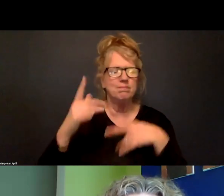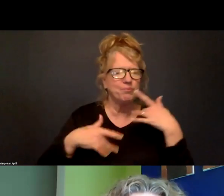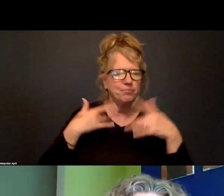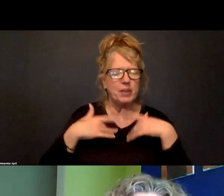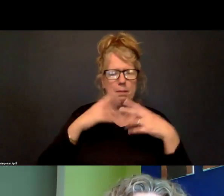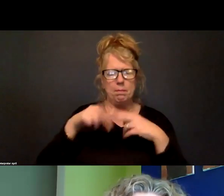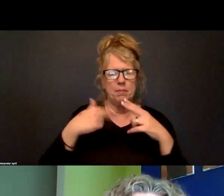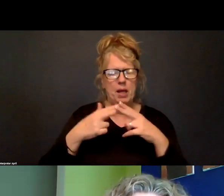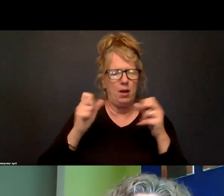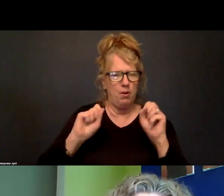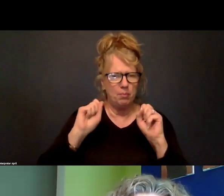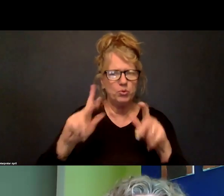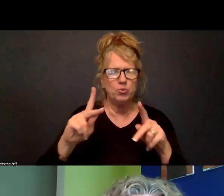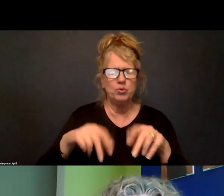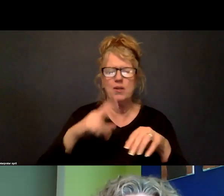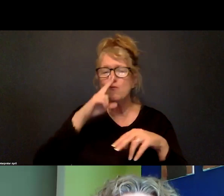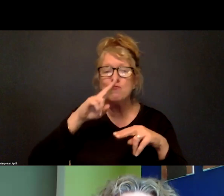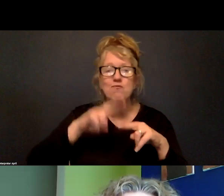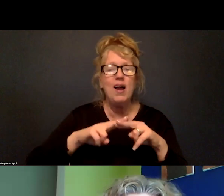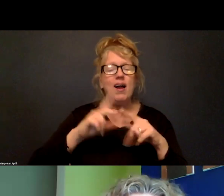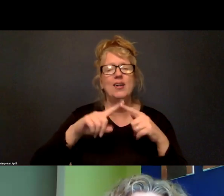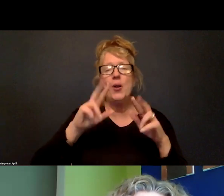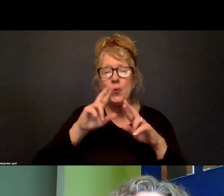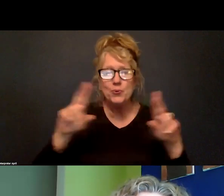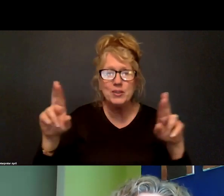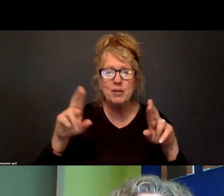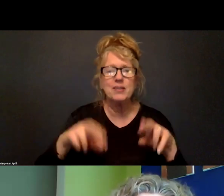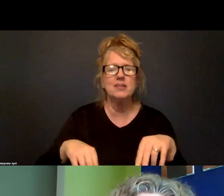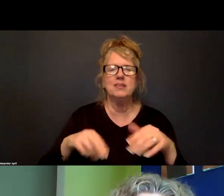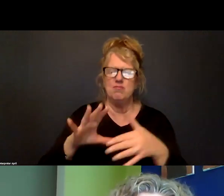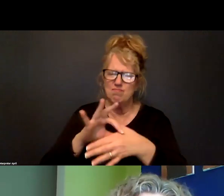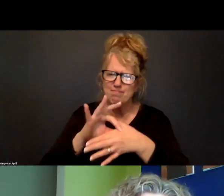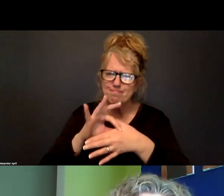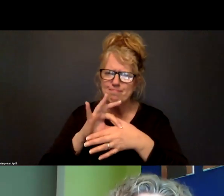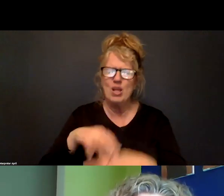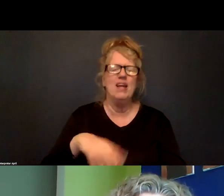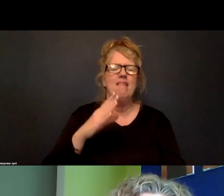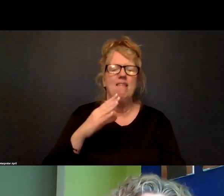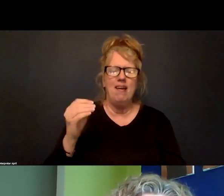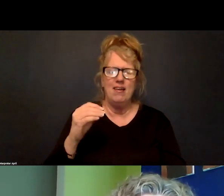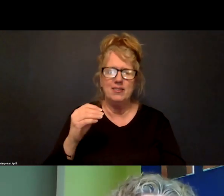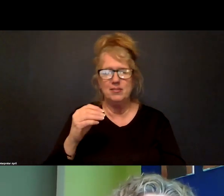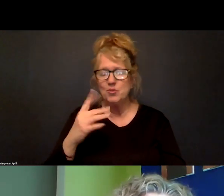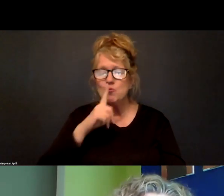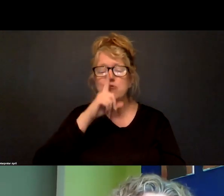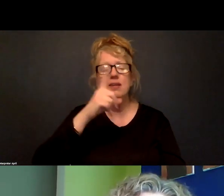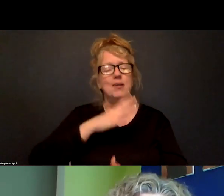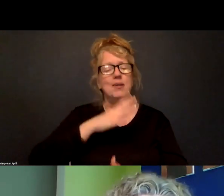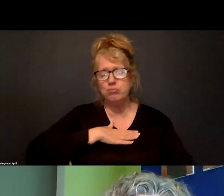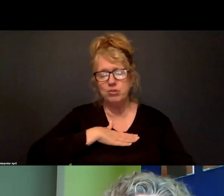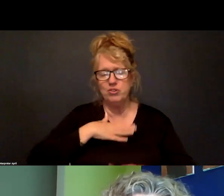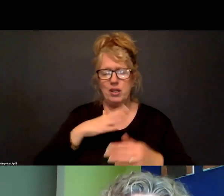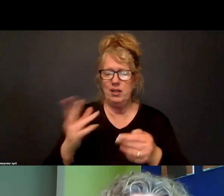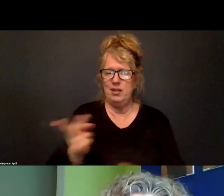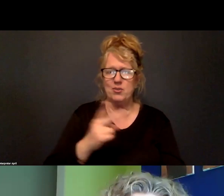opportunities. They're fun, they're respectful, substantive. And so we appreciate the